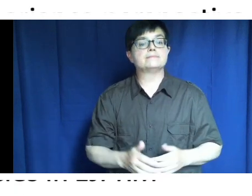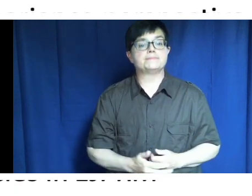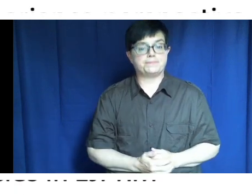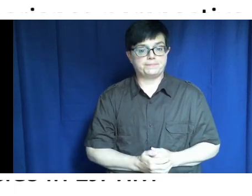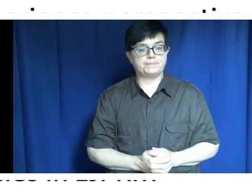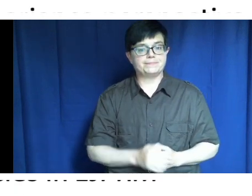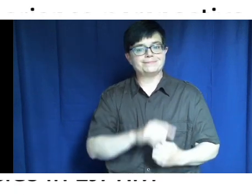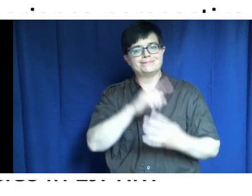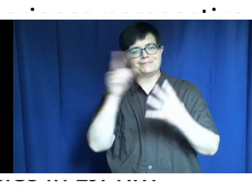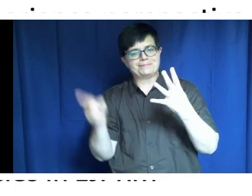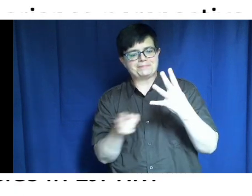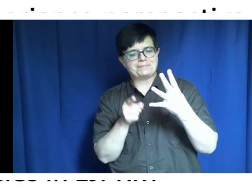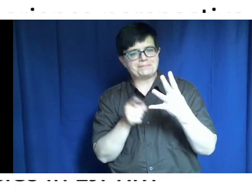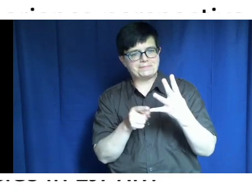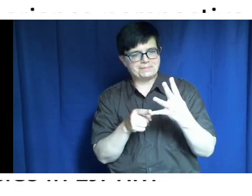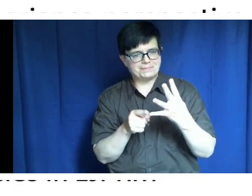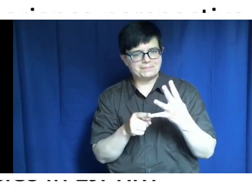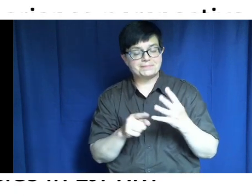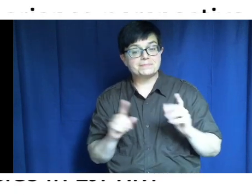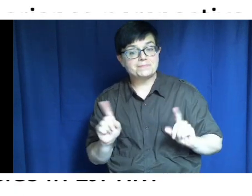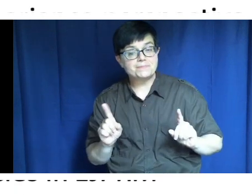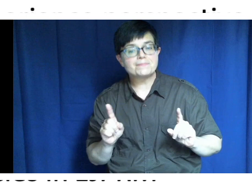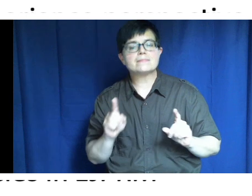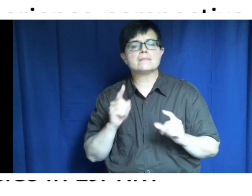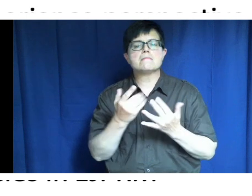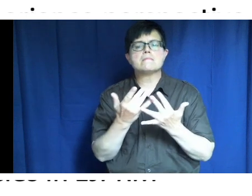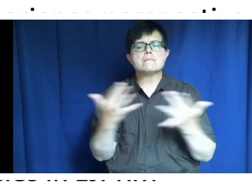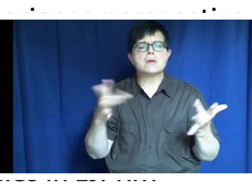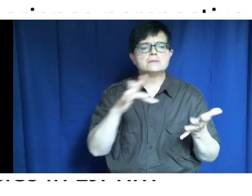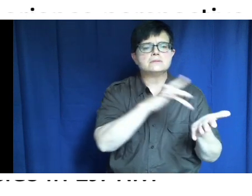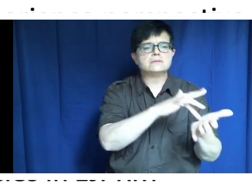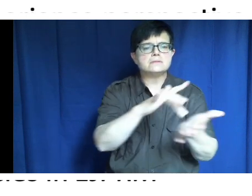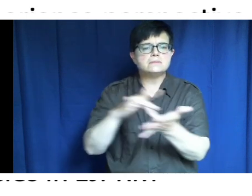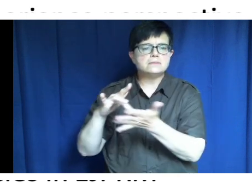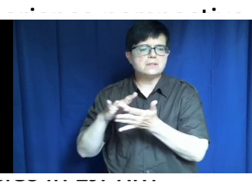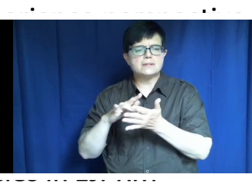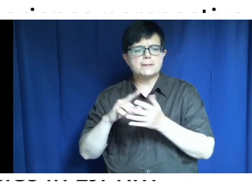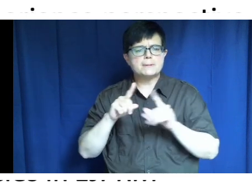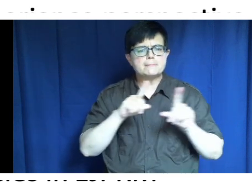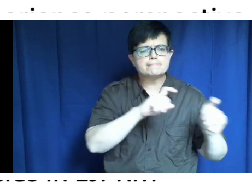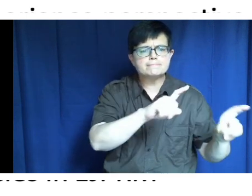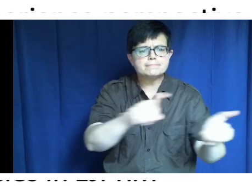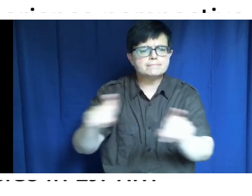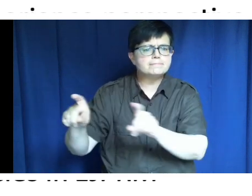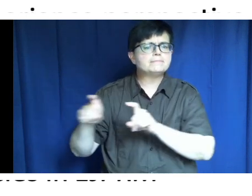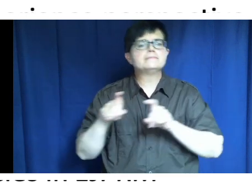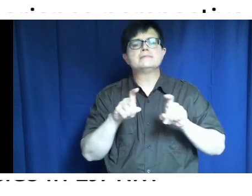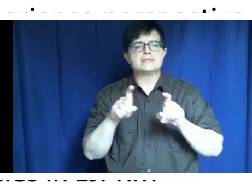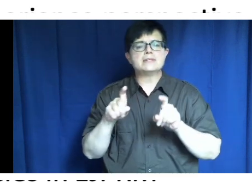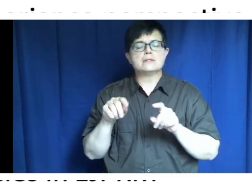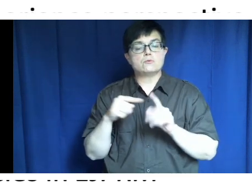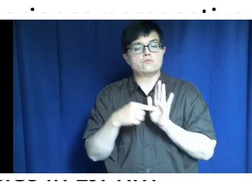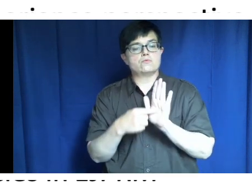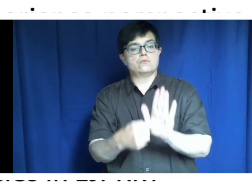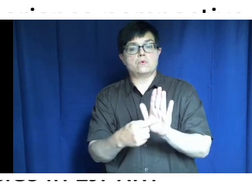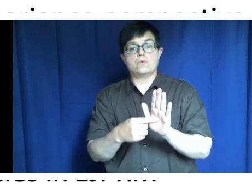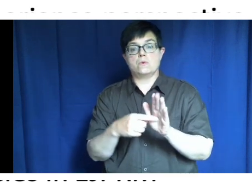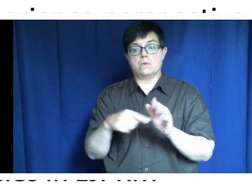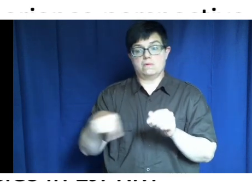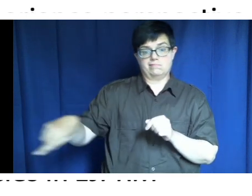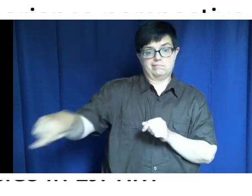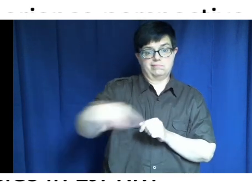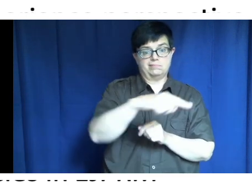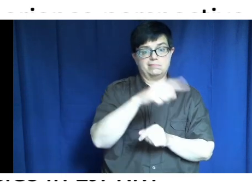The final study was an empirical multi-center study that gives us the clinical perspective of